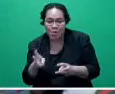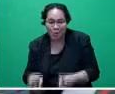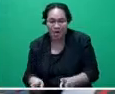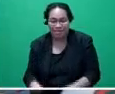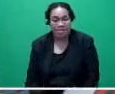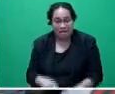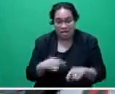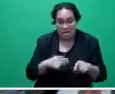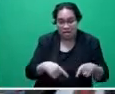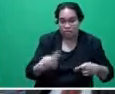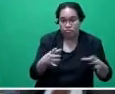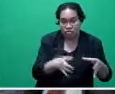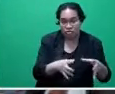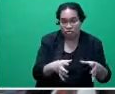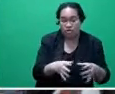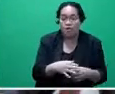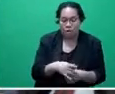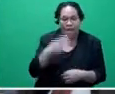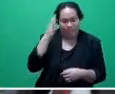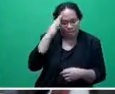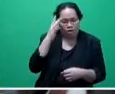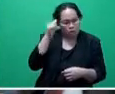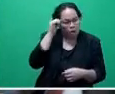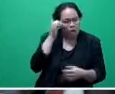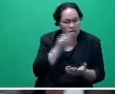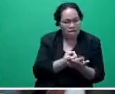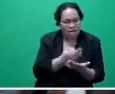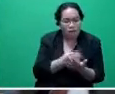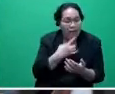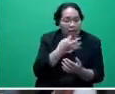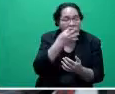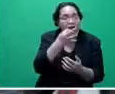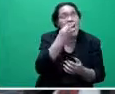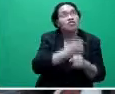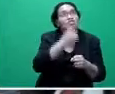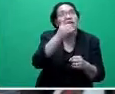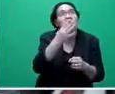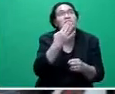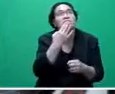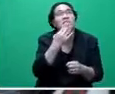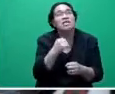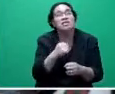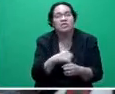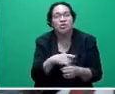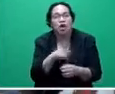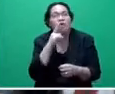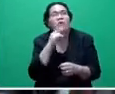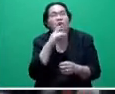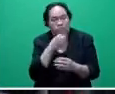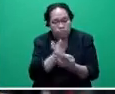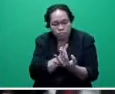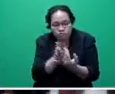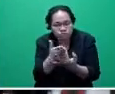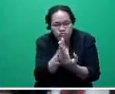loyal opposition, financial minds and support, we will ask God in our prayers to temporarily borrow the rudder to sail through